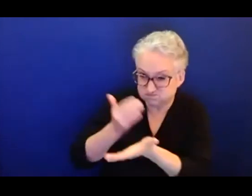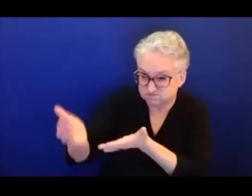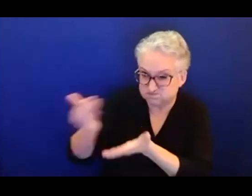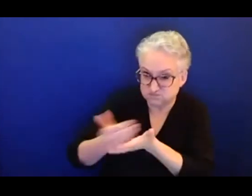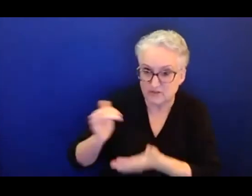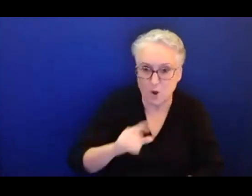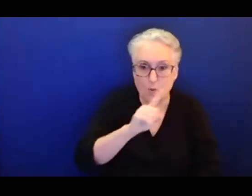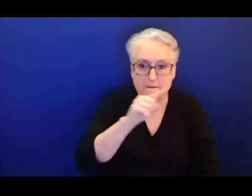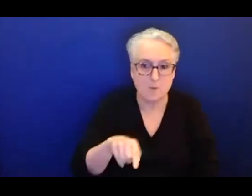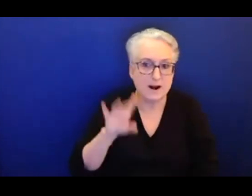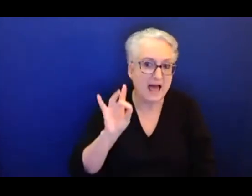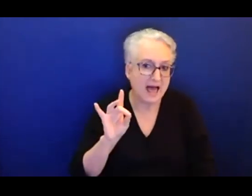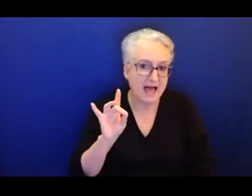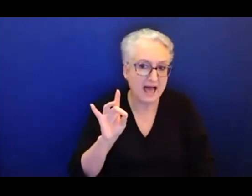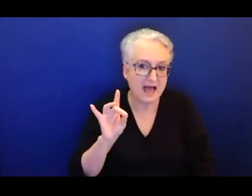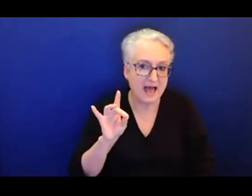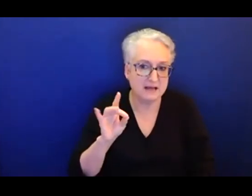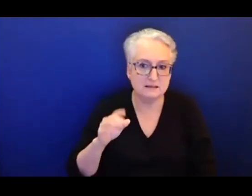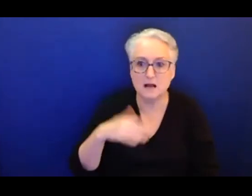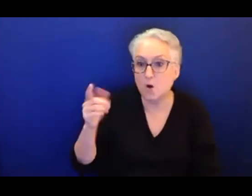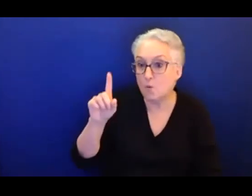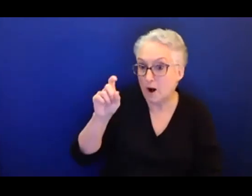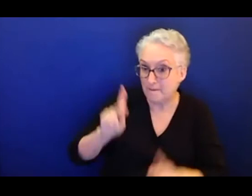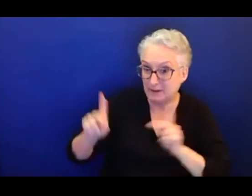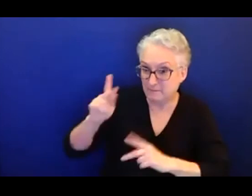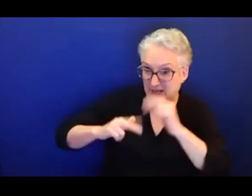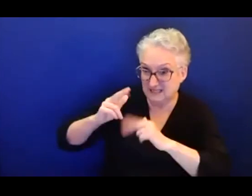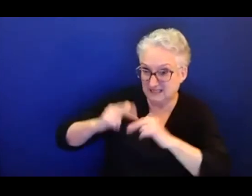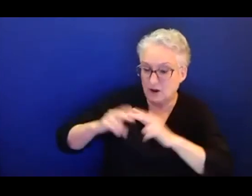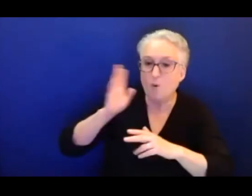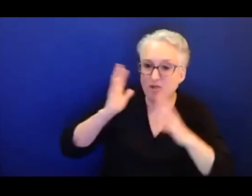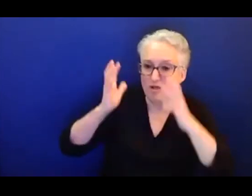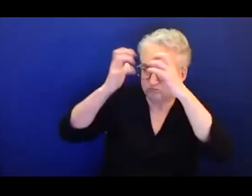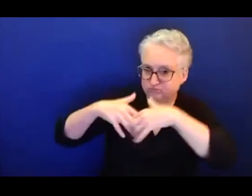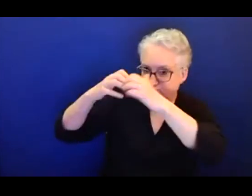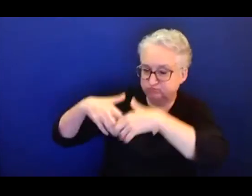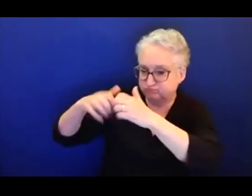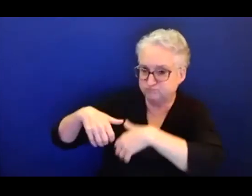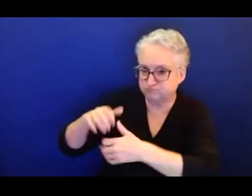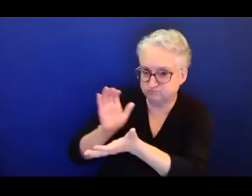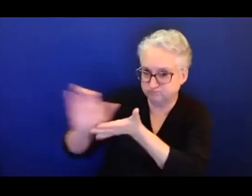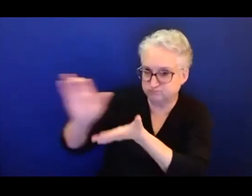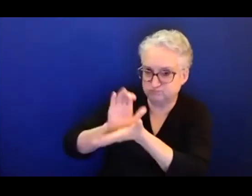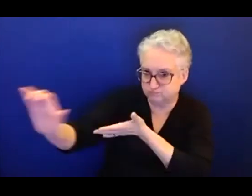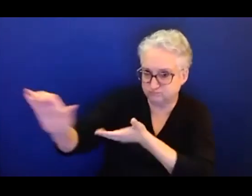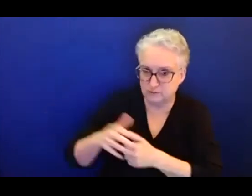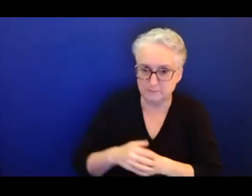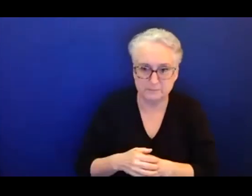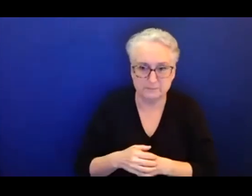100 buildings demolished, $100,000 for the emergency assistance program, 50 houses being